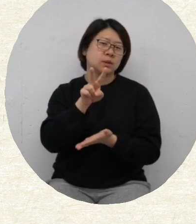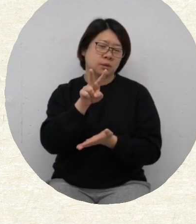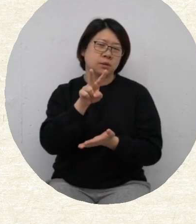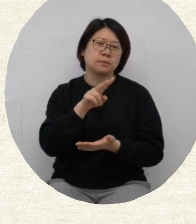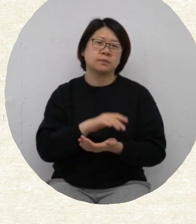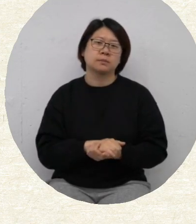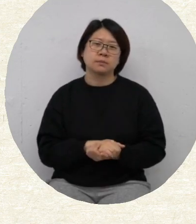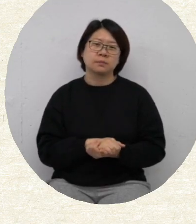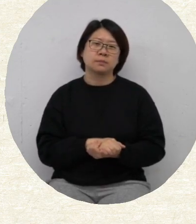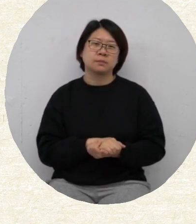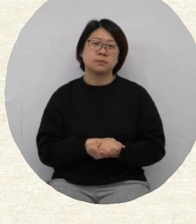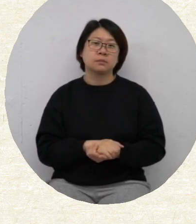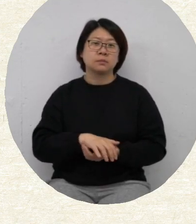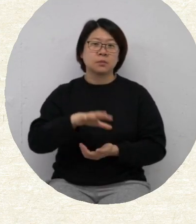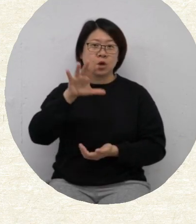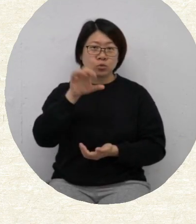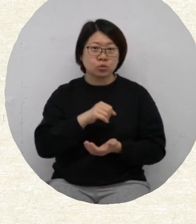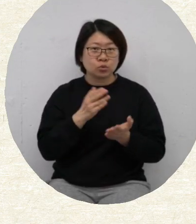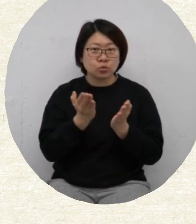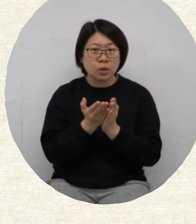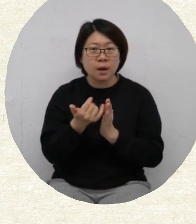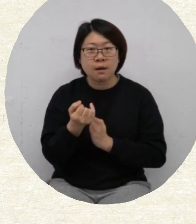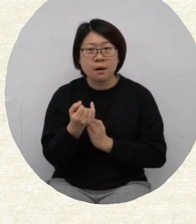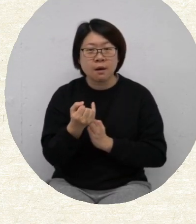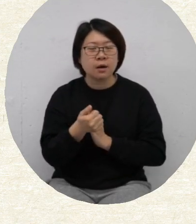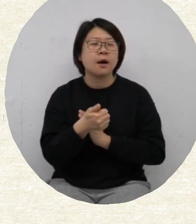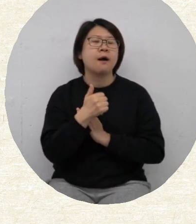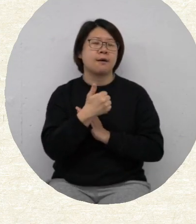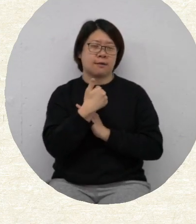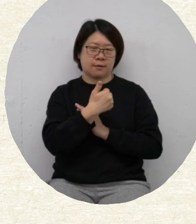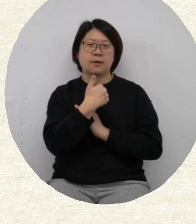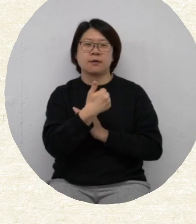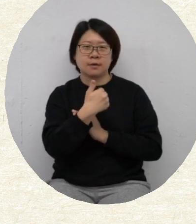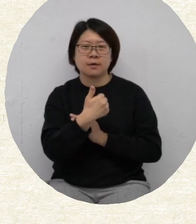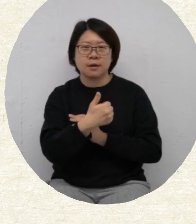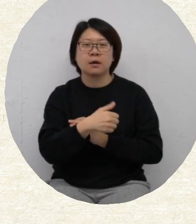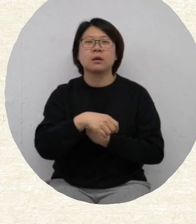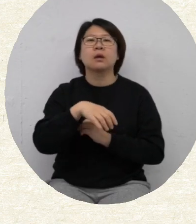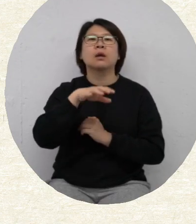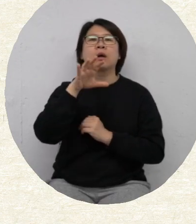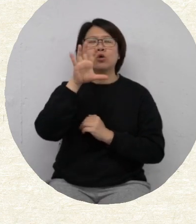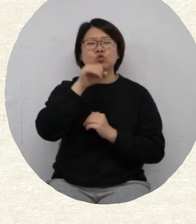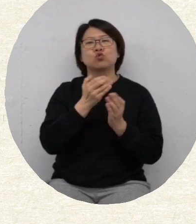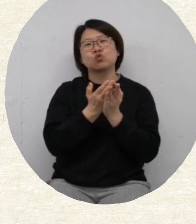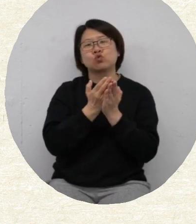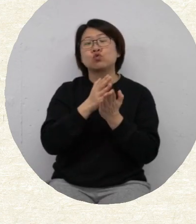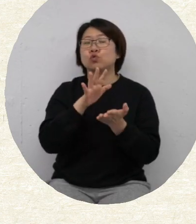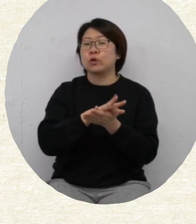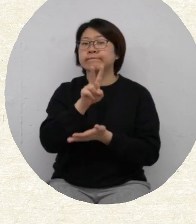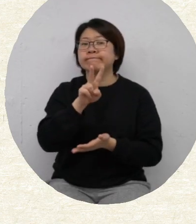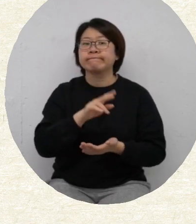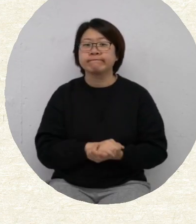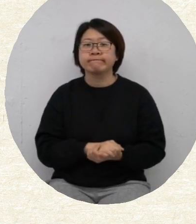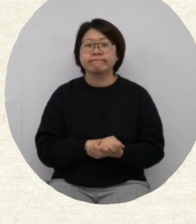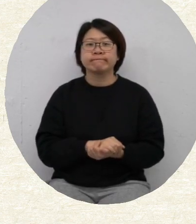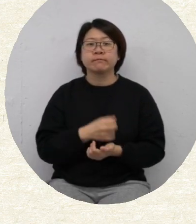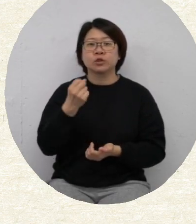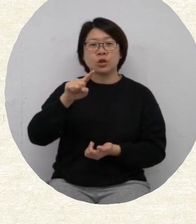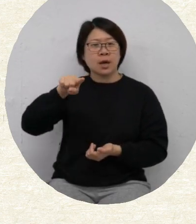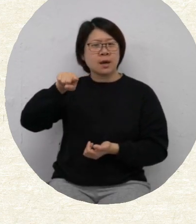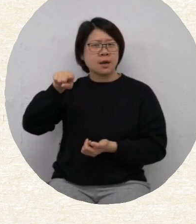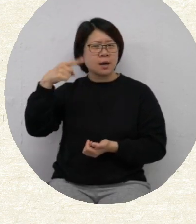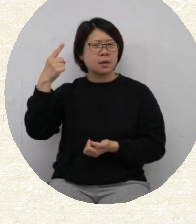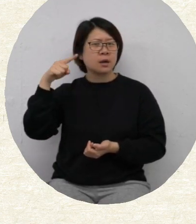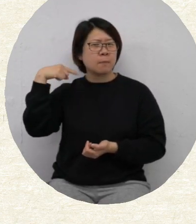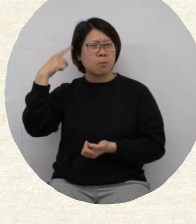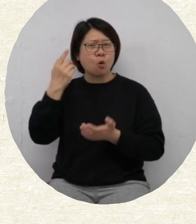years. So and it's full time. And it's full time. Yes, it's full time. The other thing